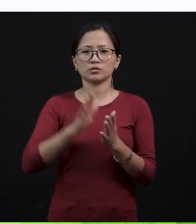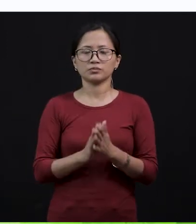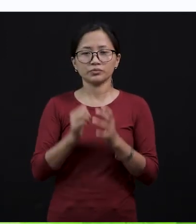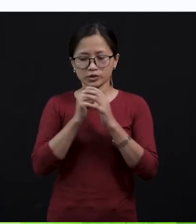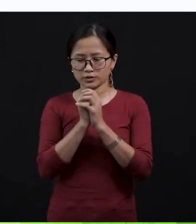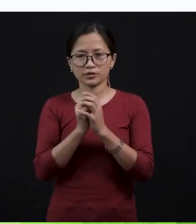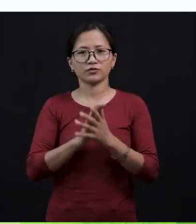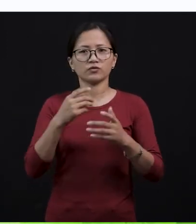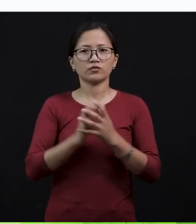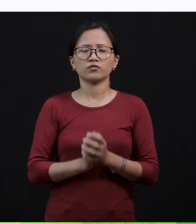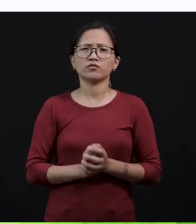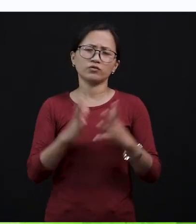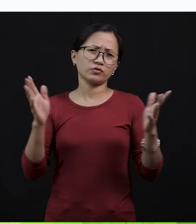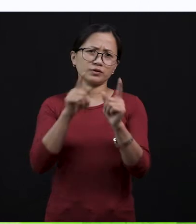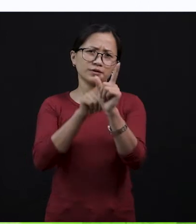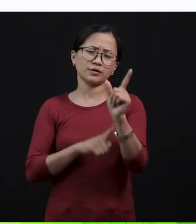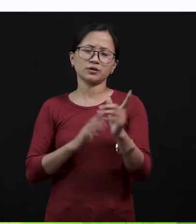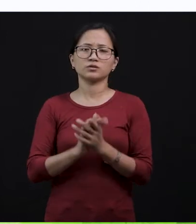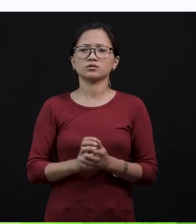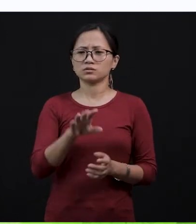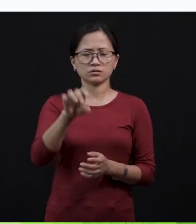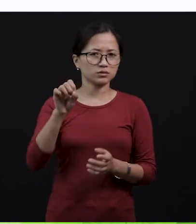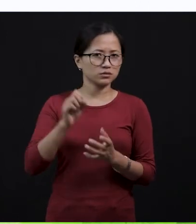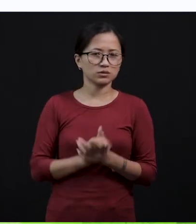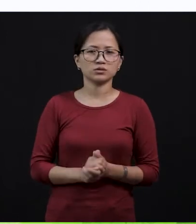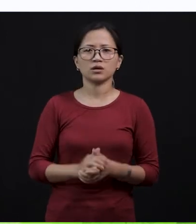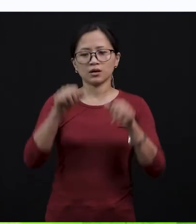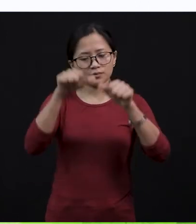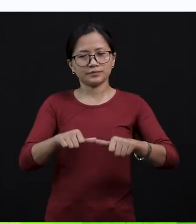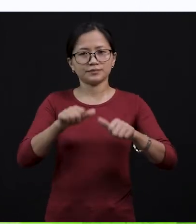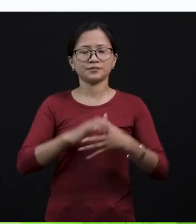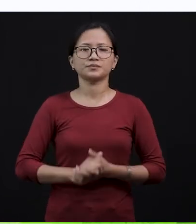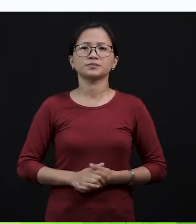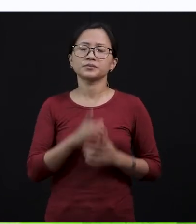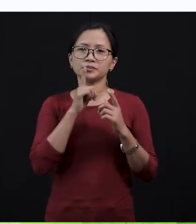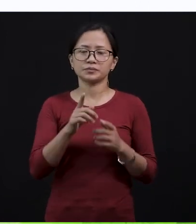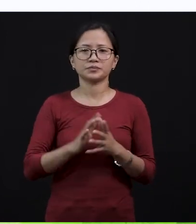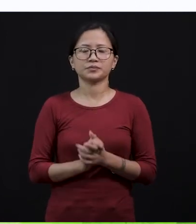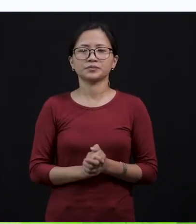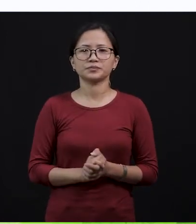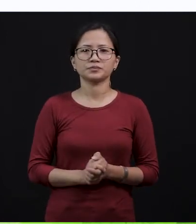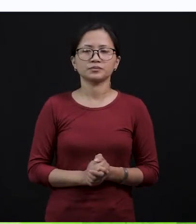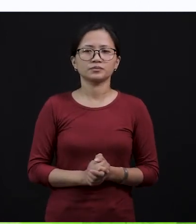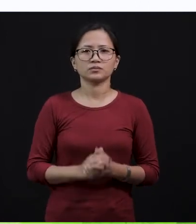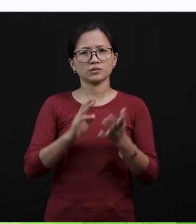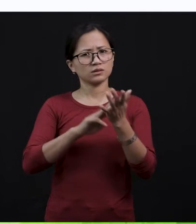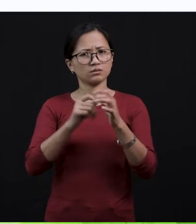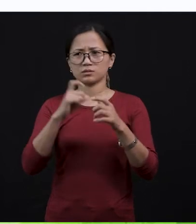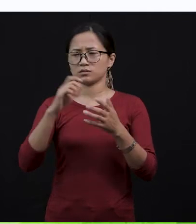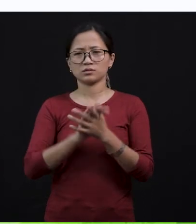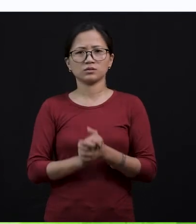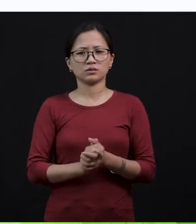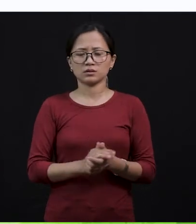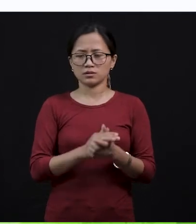years, and after that they are able to gain such kind of ability, But Macavity seems to be